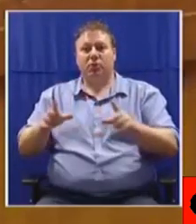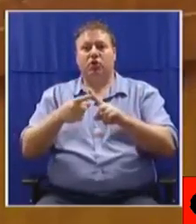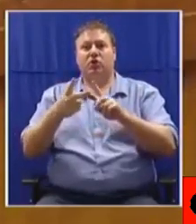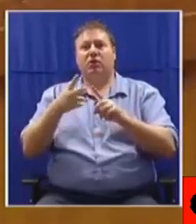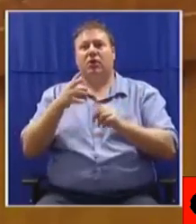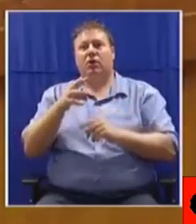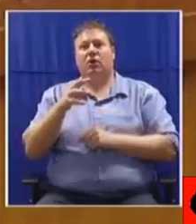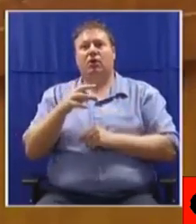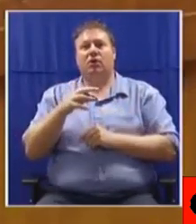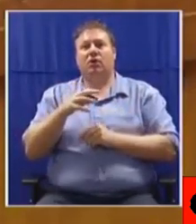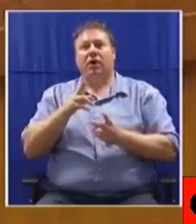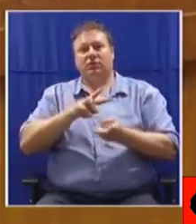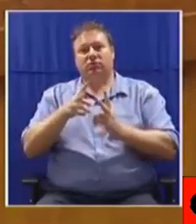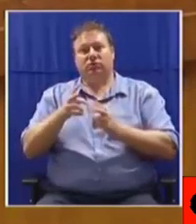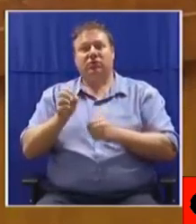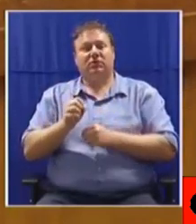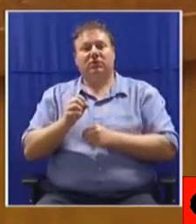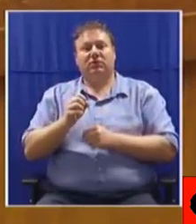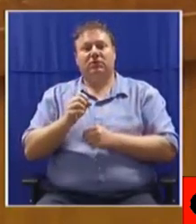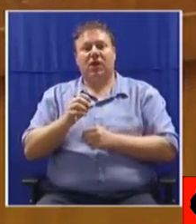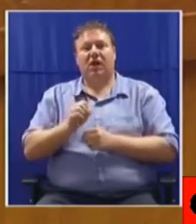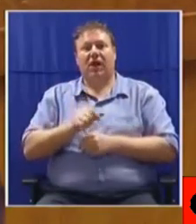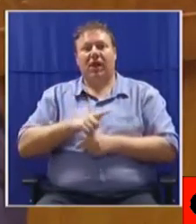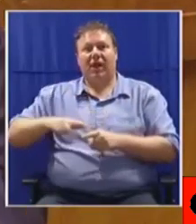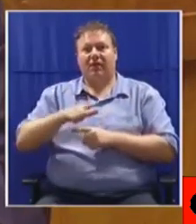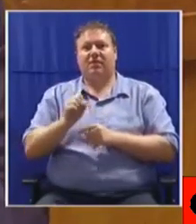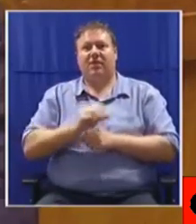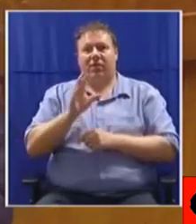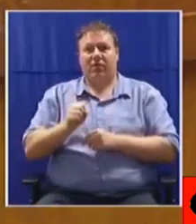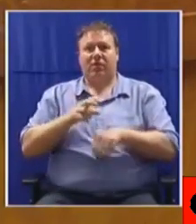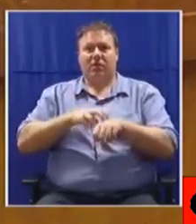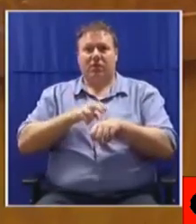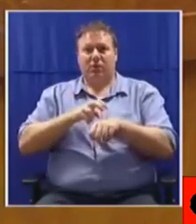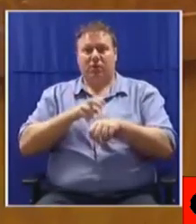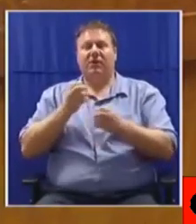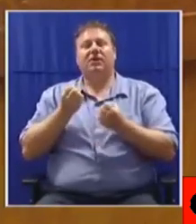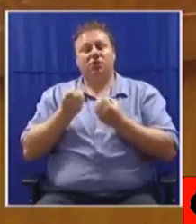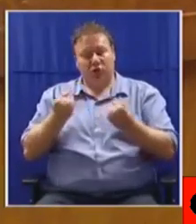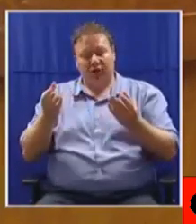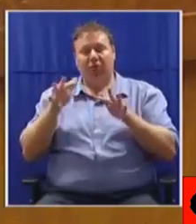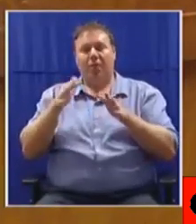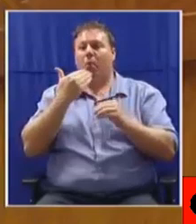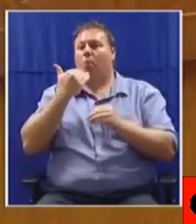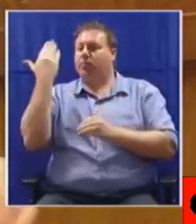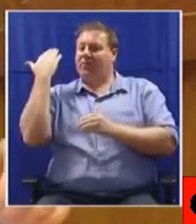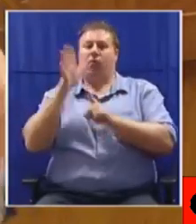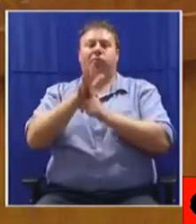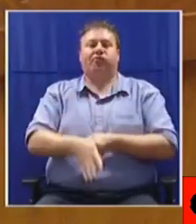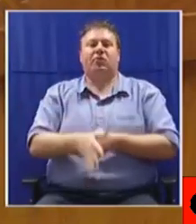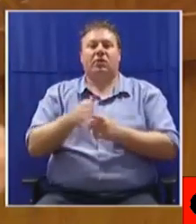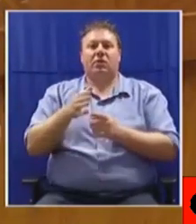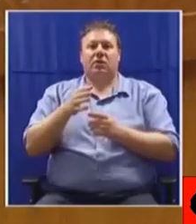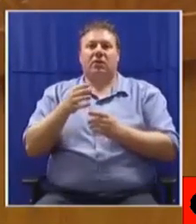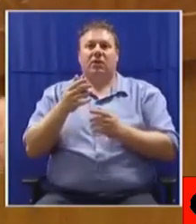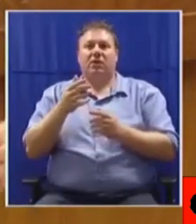land in South Africa. We have to put land in the hands of more previously disadvantaged South Africans. But